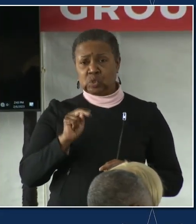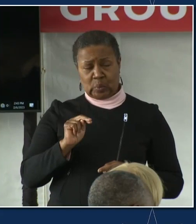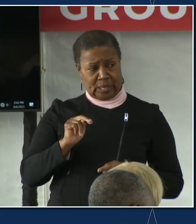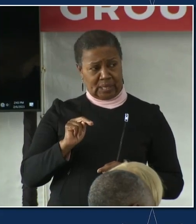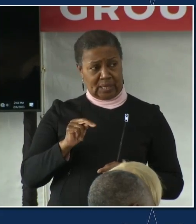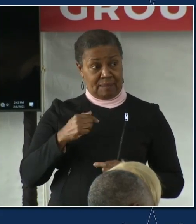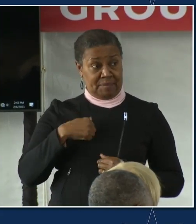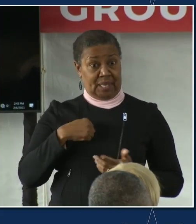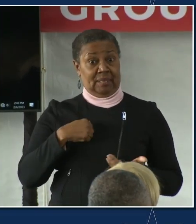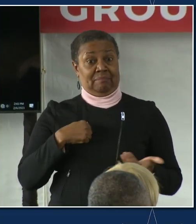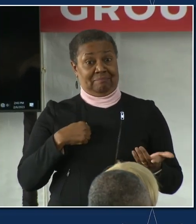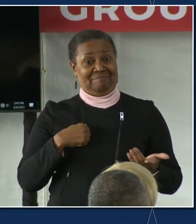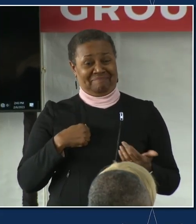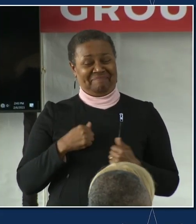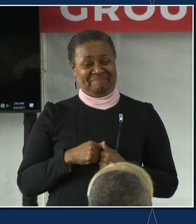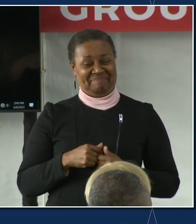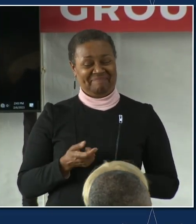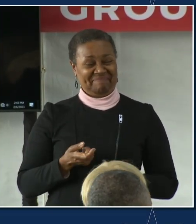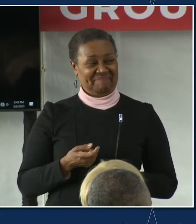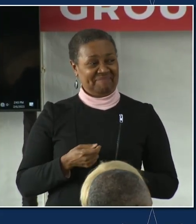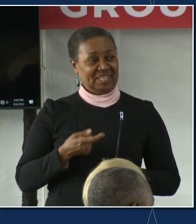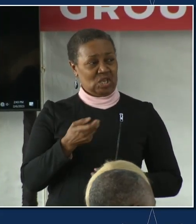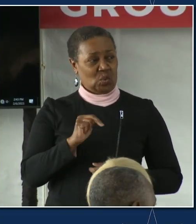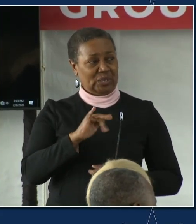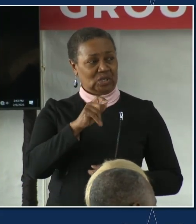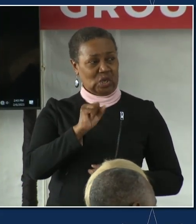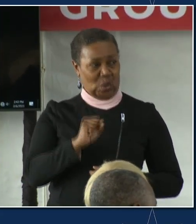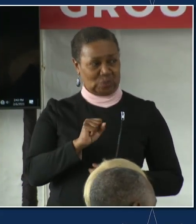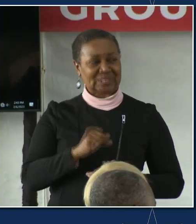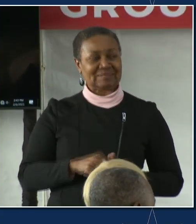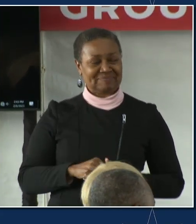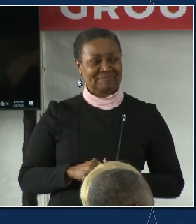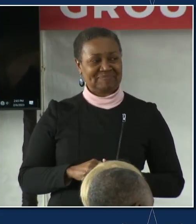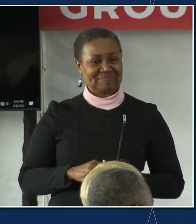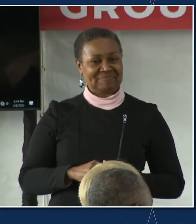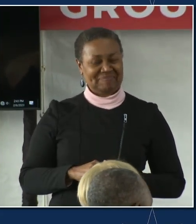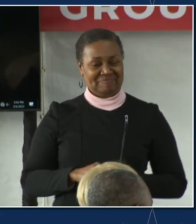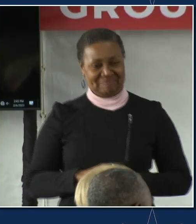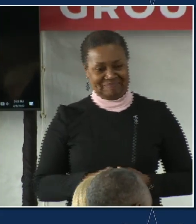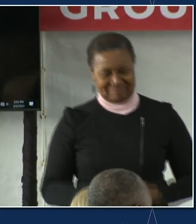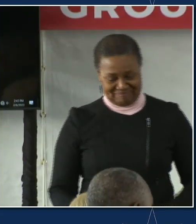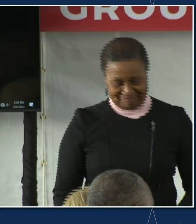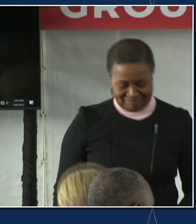All right, then. Gwendolyn Jones. That's you.